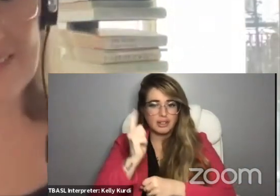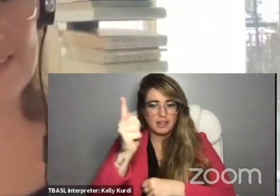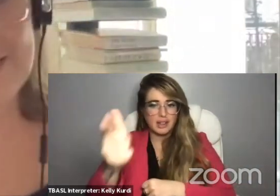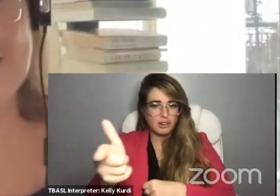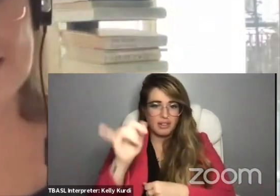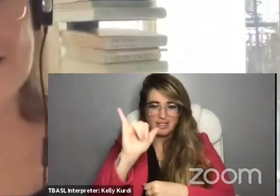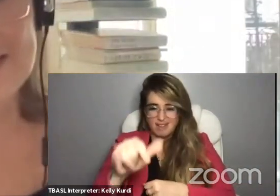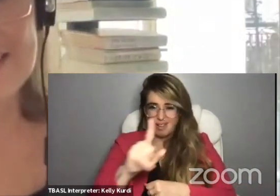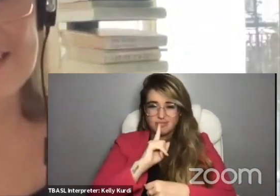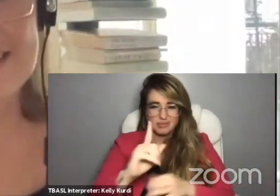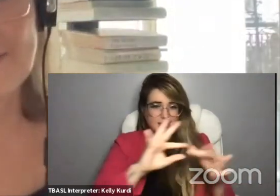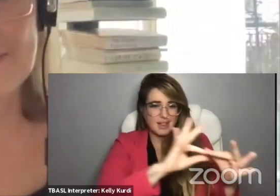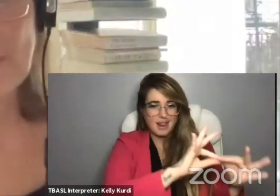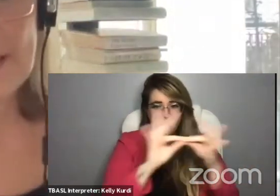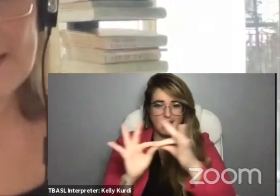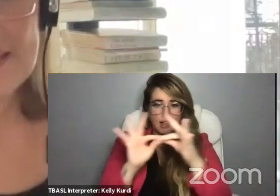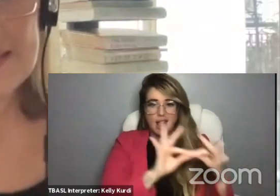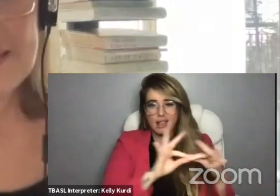links. It's